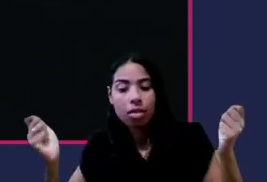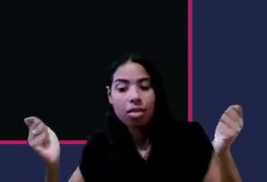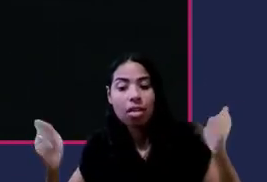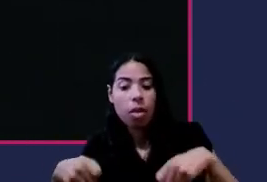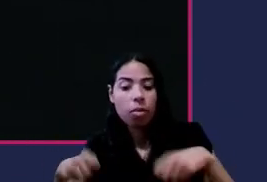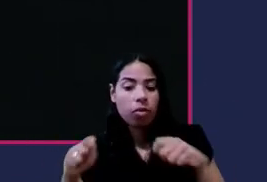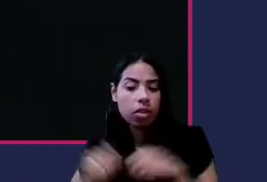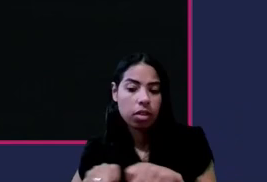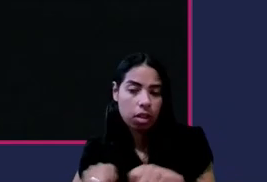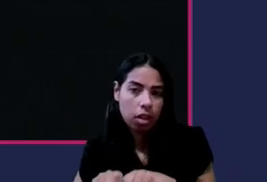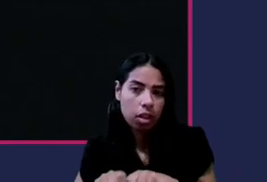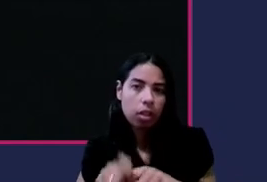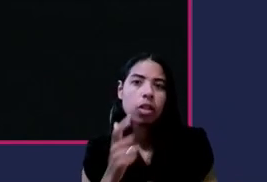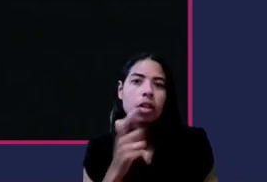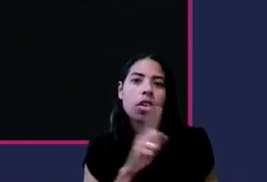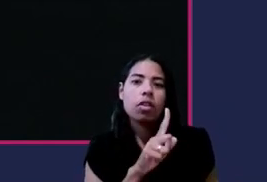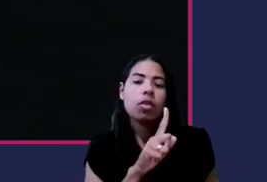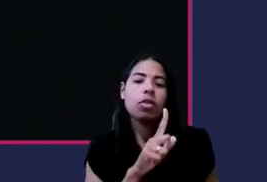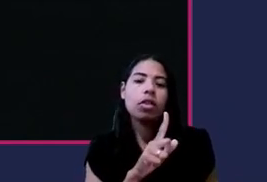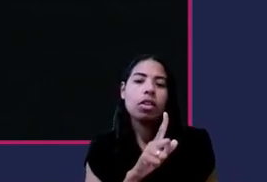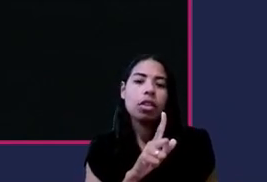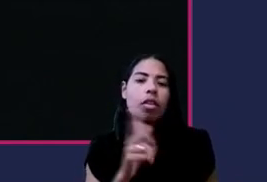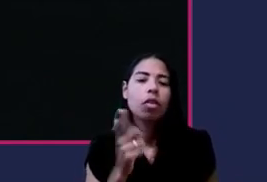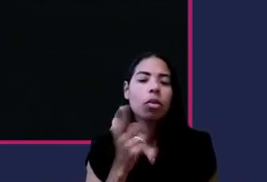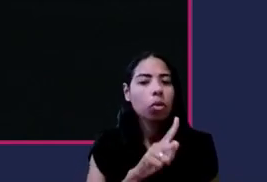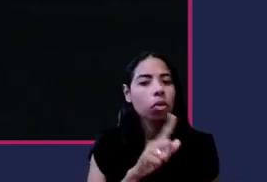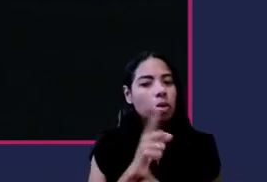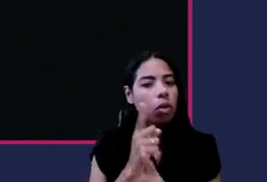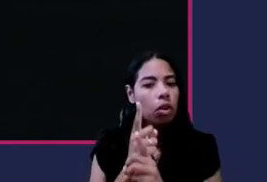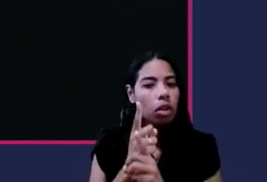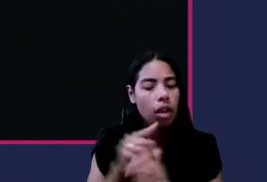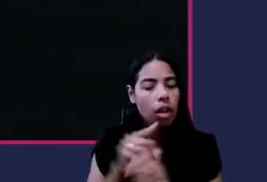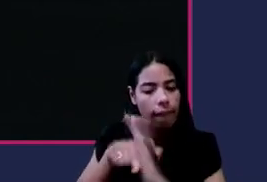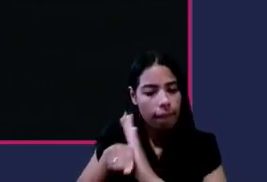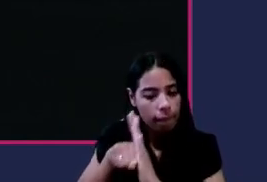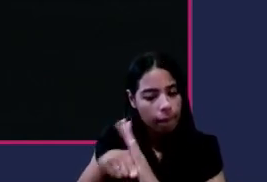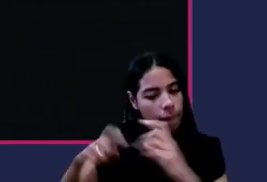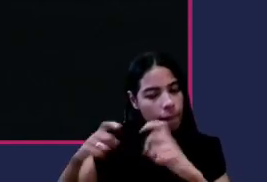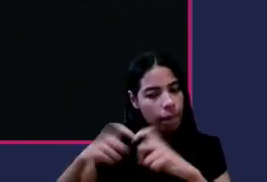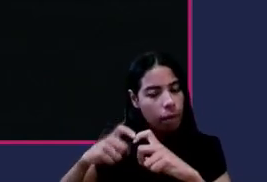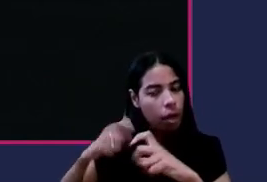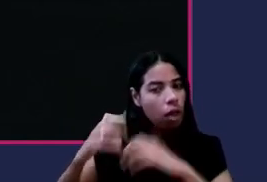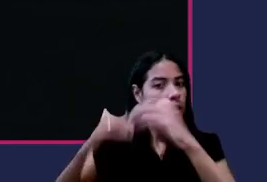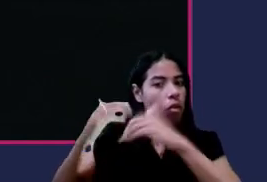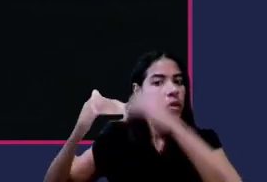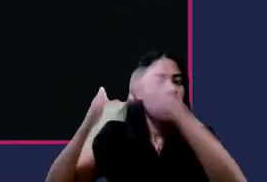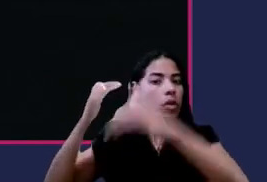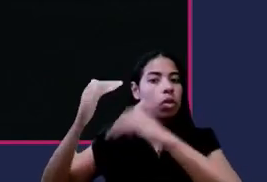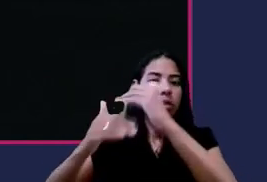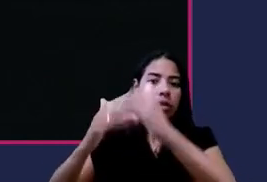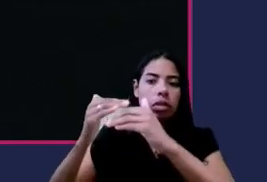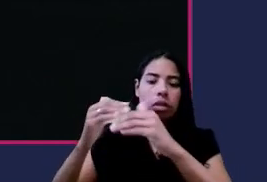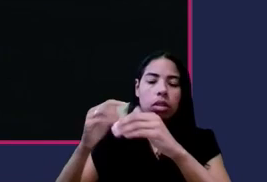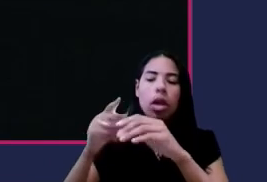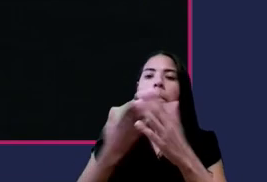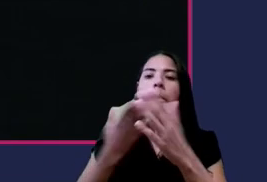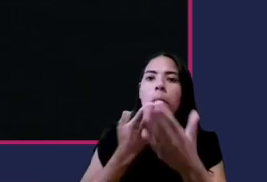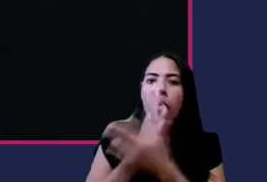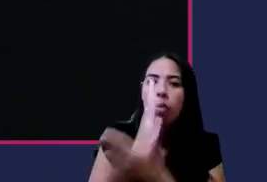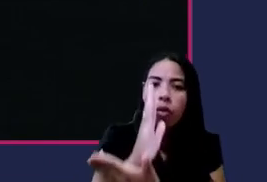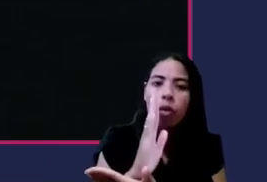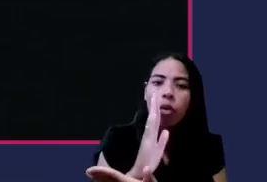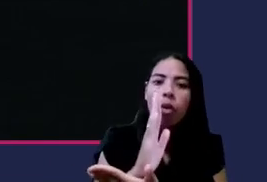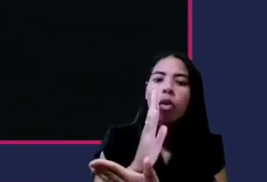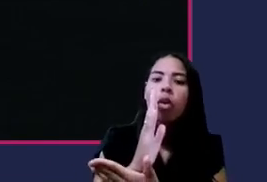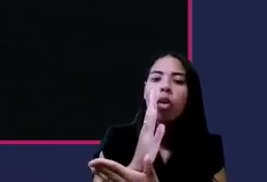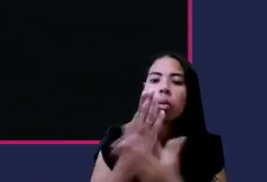best possible outcome, what is possible, and then what is accomplishable. And we were able to further that